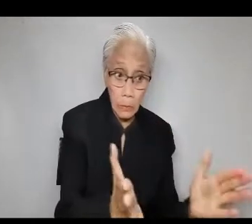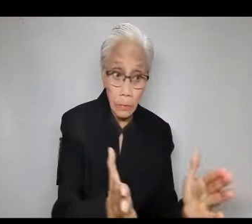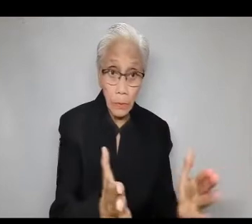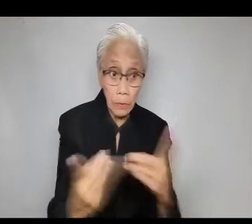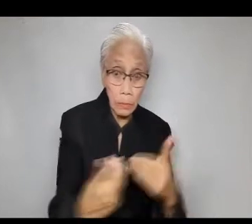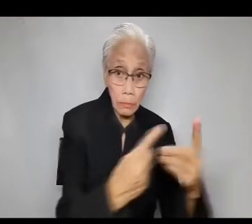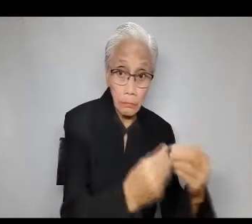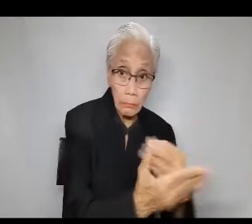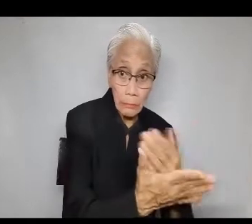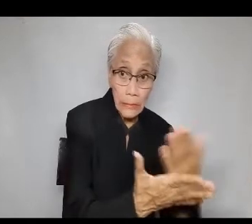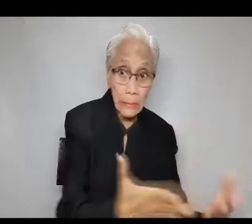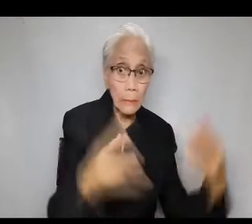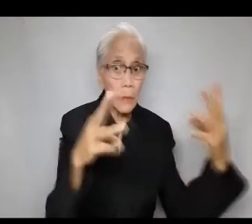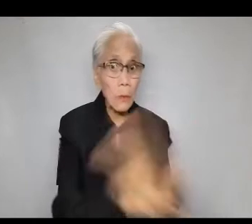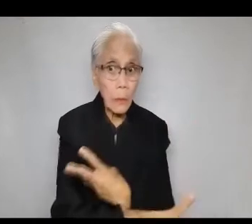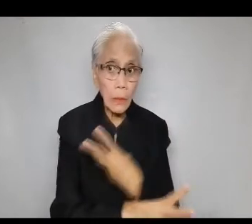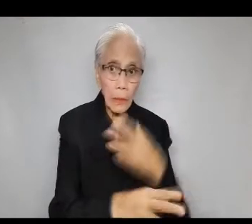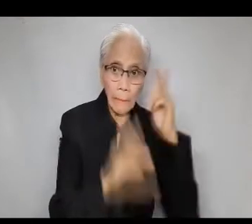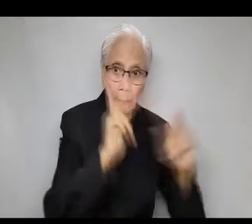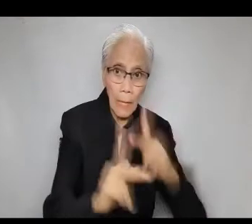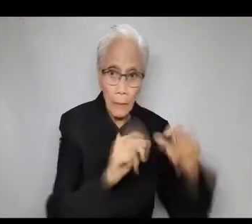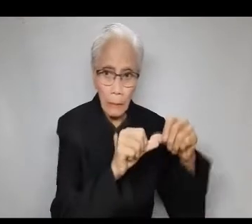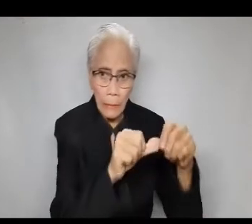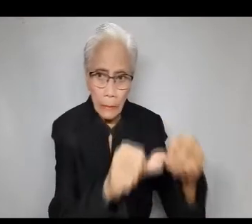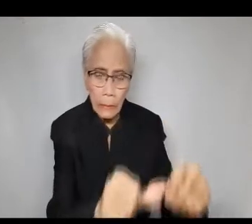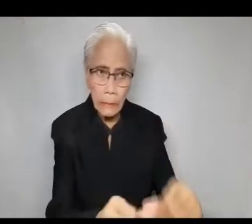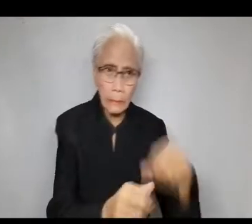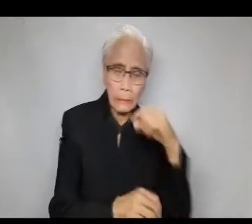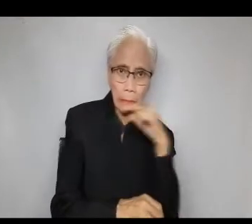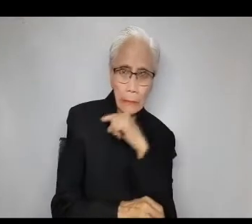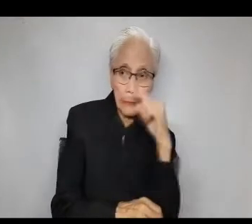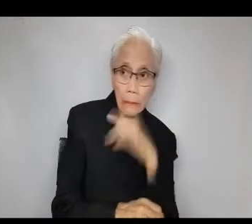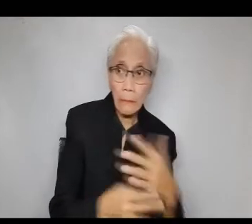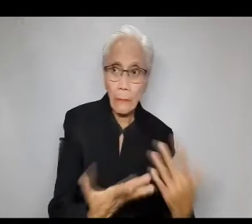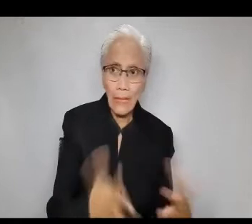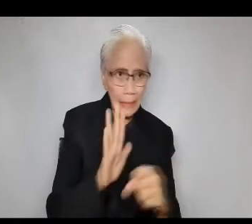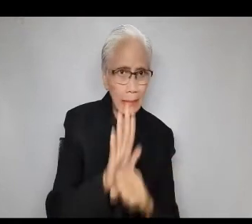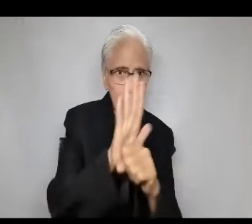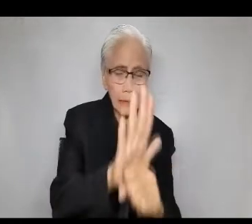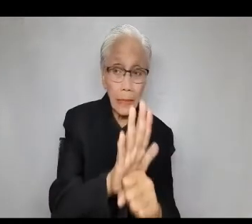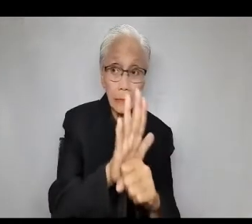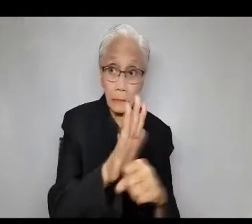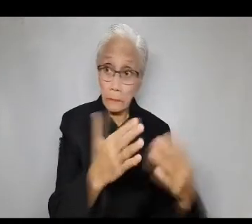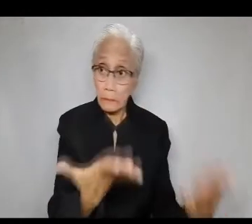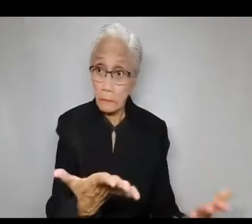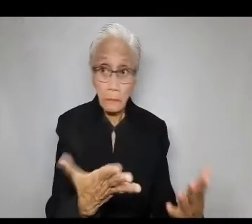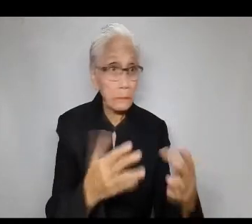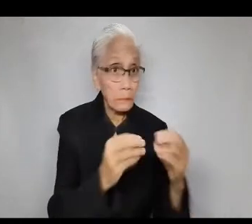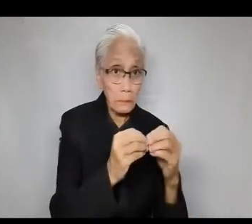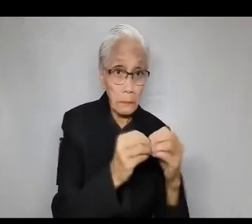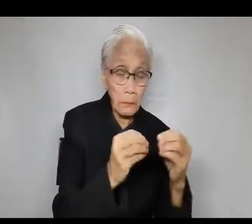motivation to do anything worsens, that people even continue to lie in their own waste. Signs and symptoms